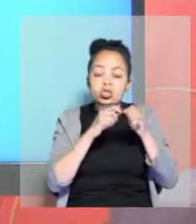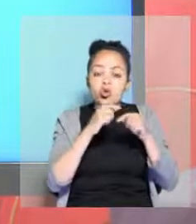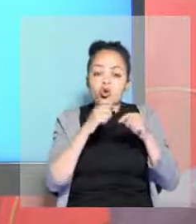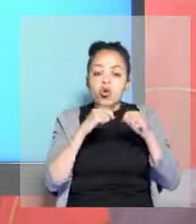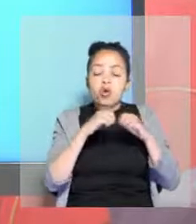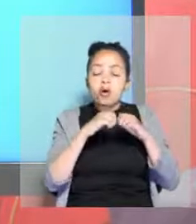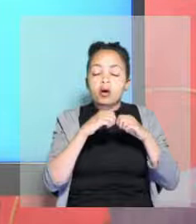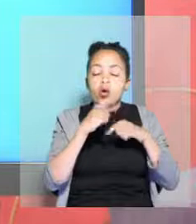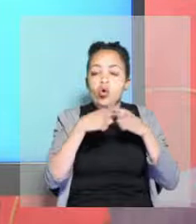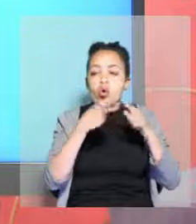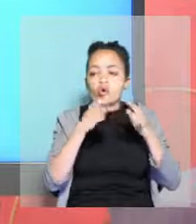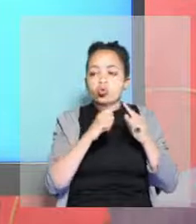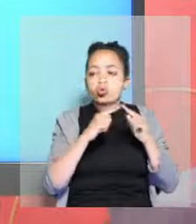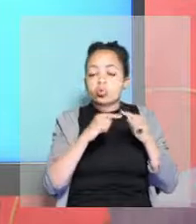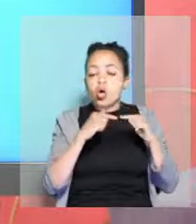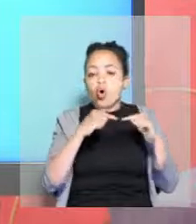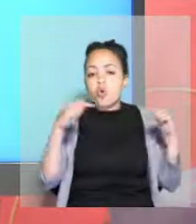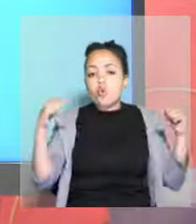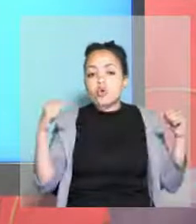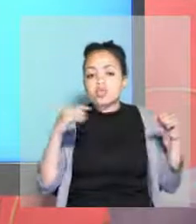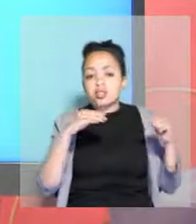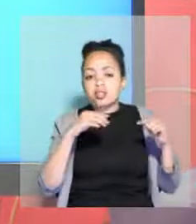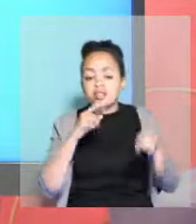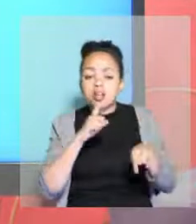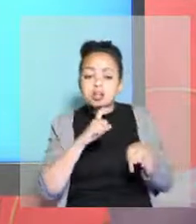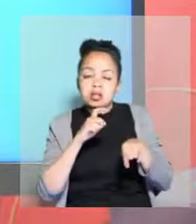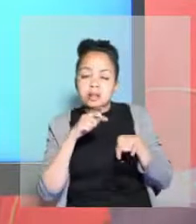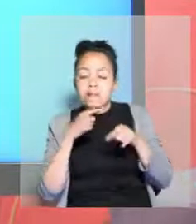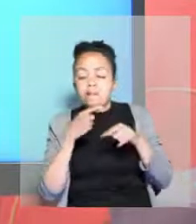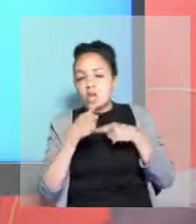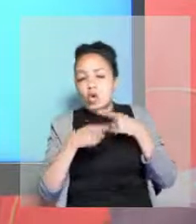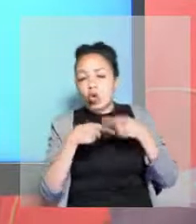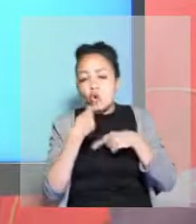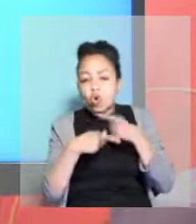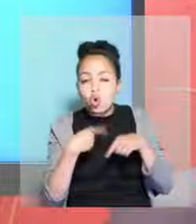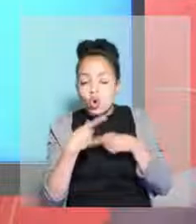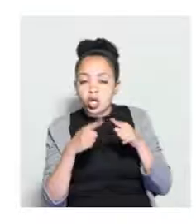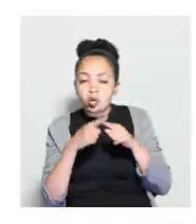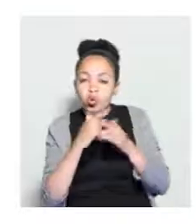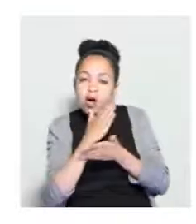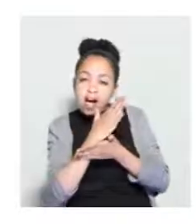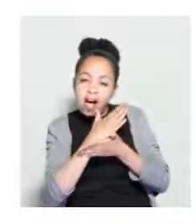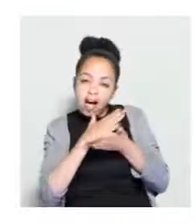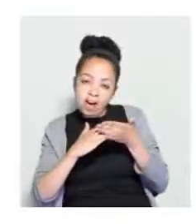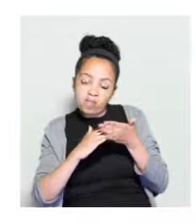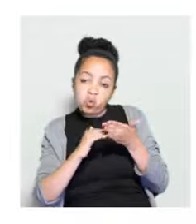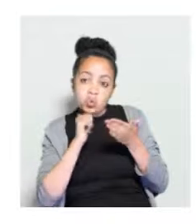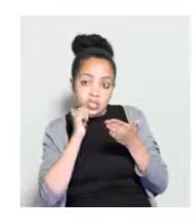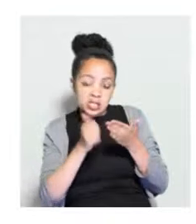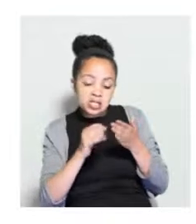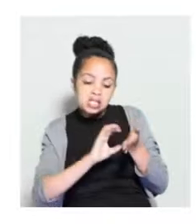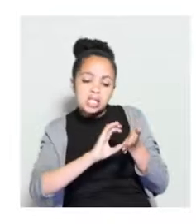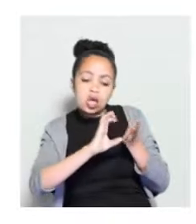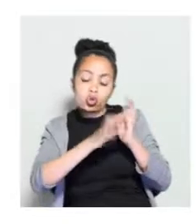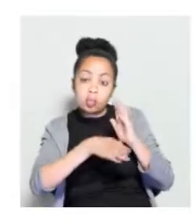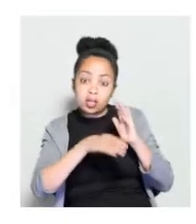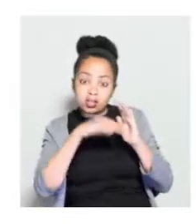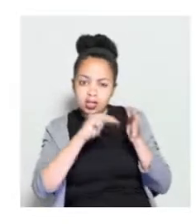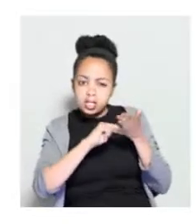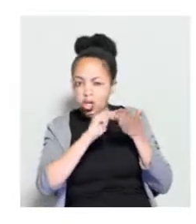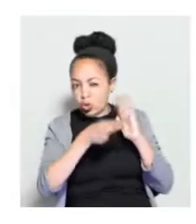by spindle fiber during anaphase 1 become going to have its own cytoplasm in the